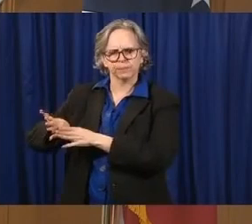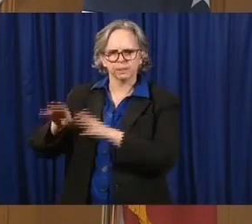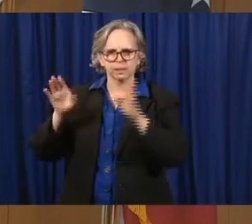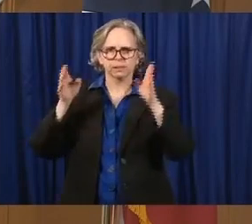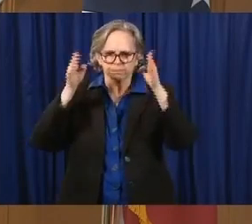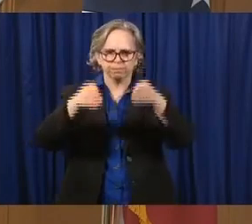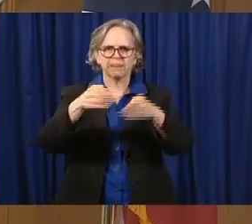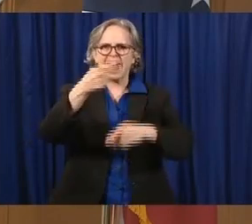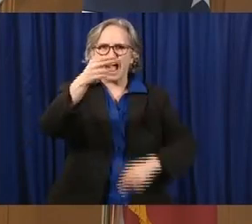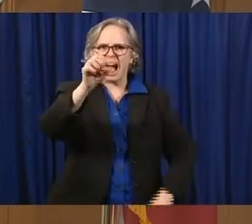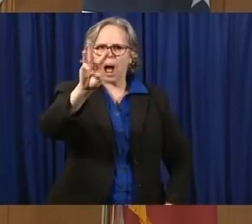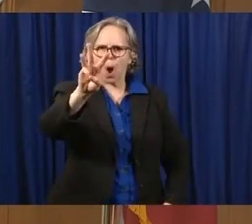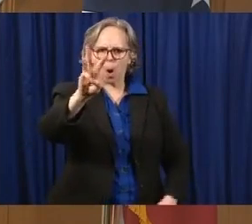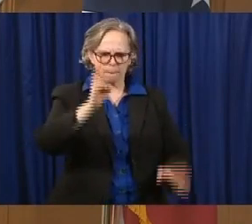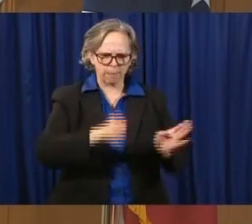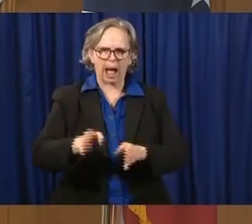up